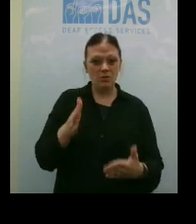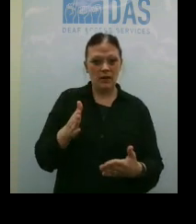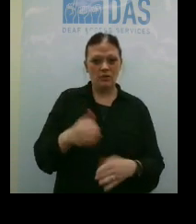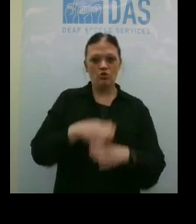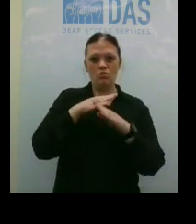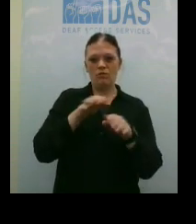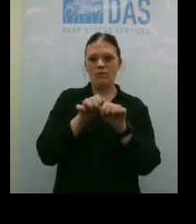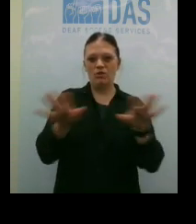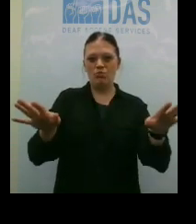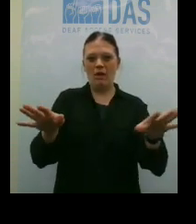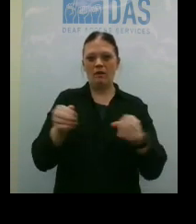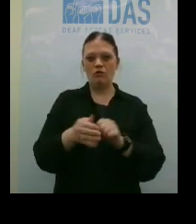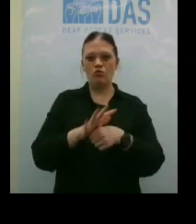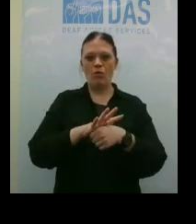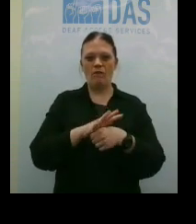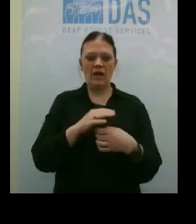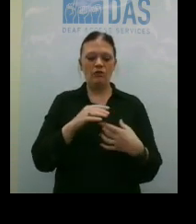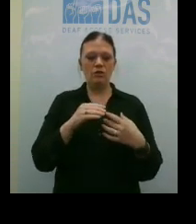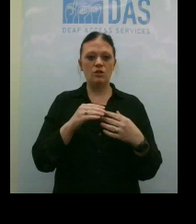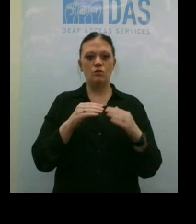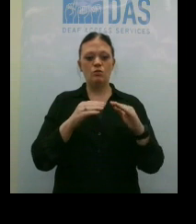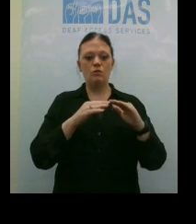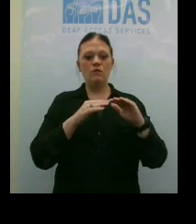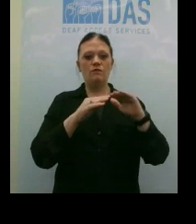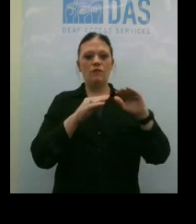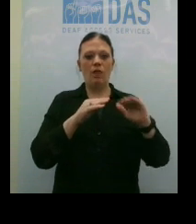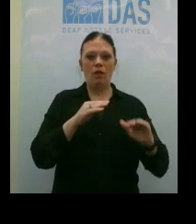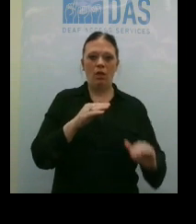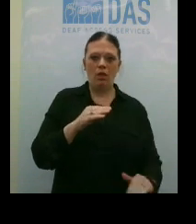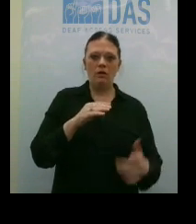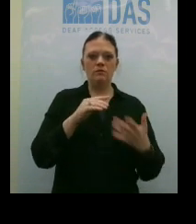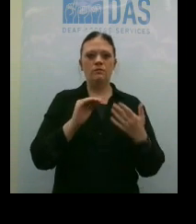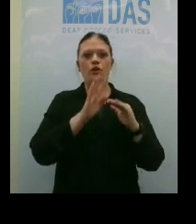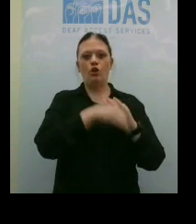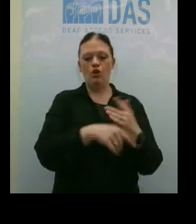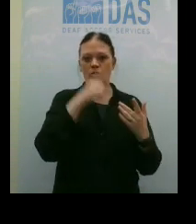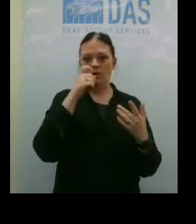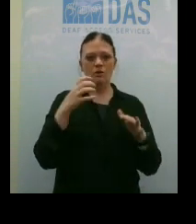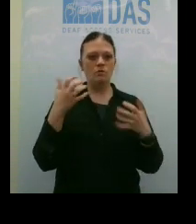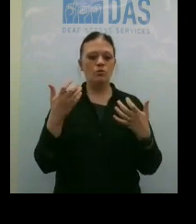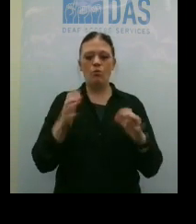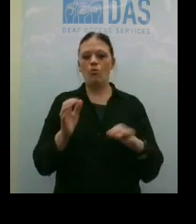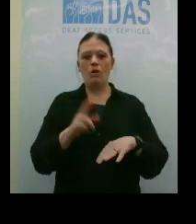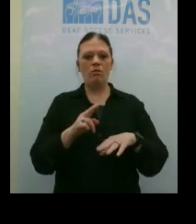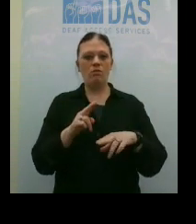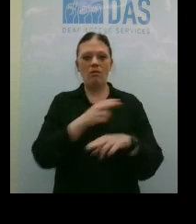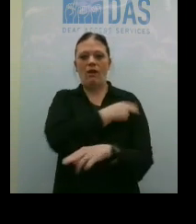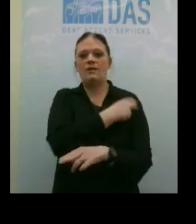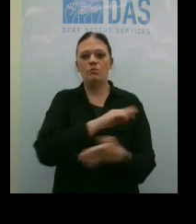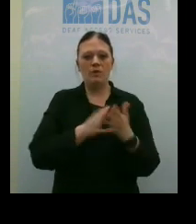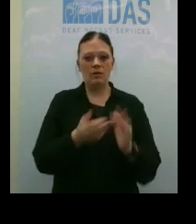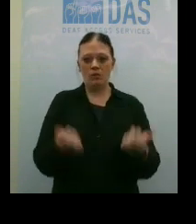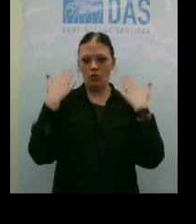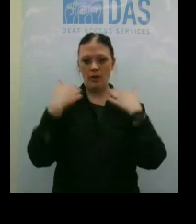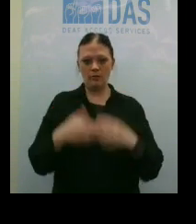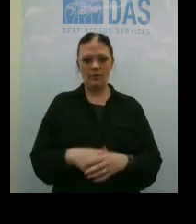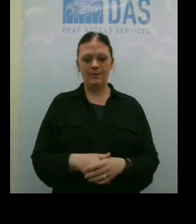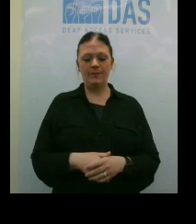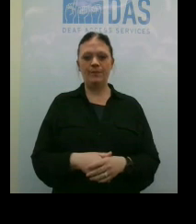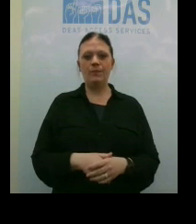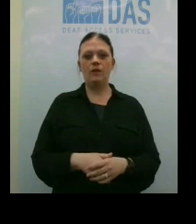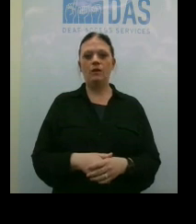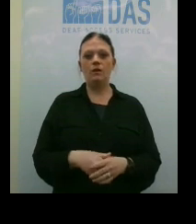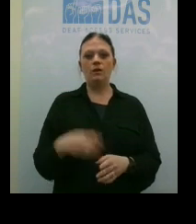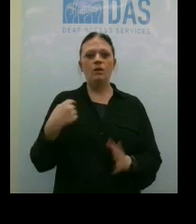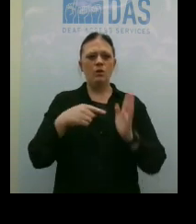spread of the coronavirus by flattening the curve so that we're not having our hospitals be inundated. We showed this chart